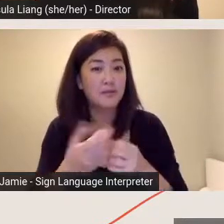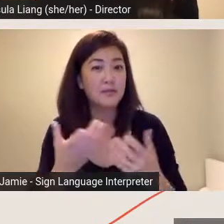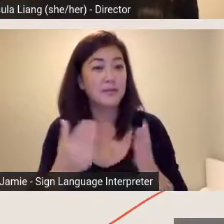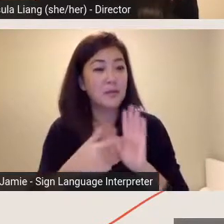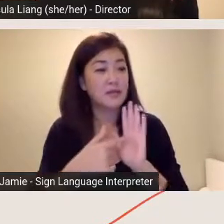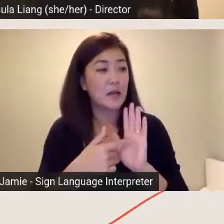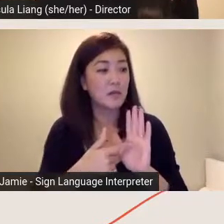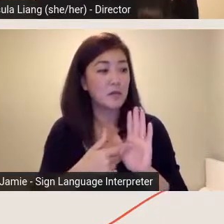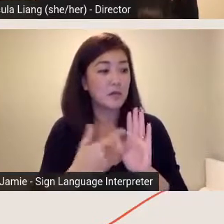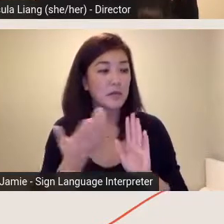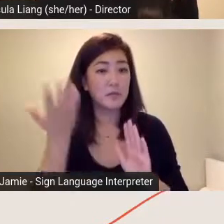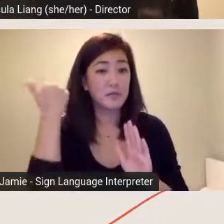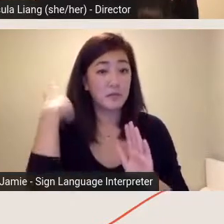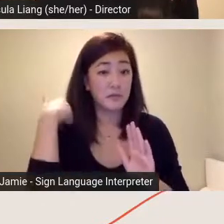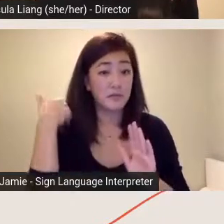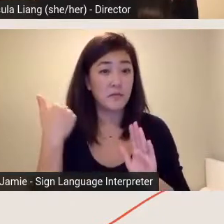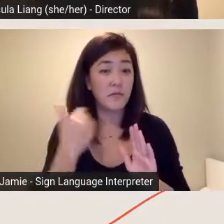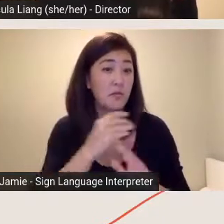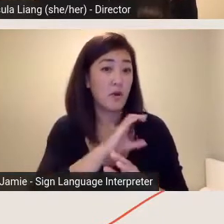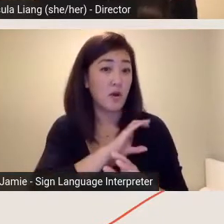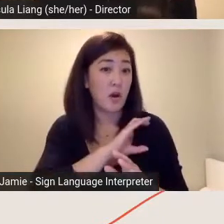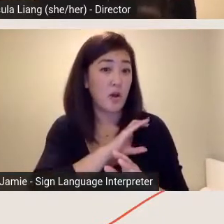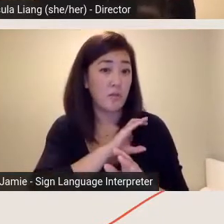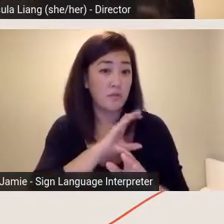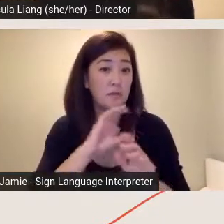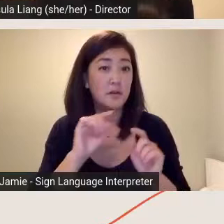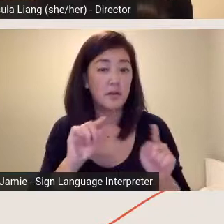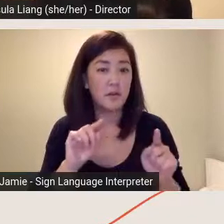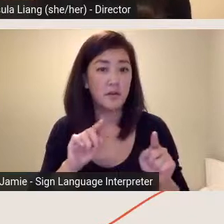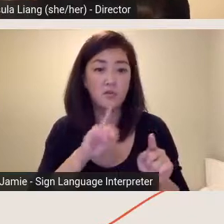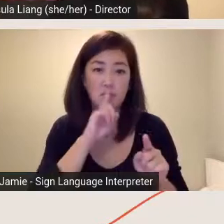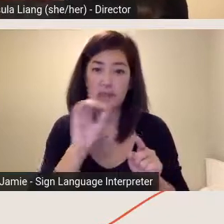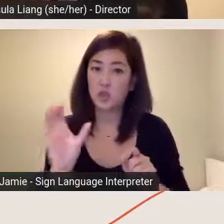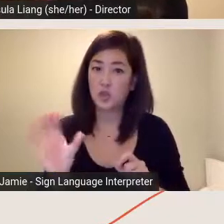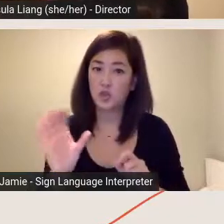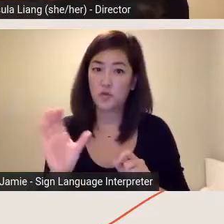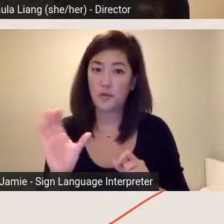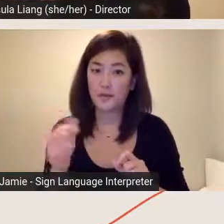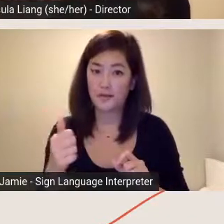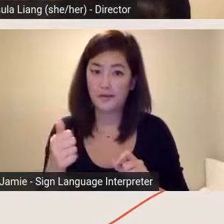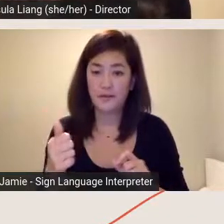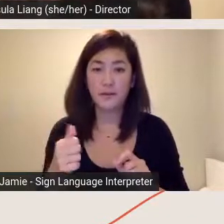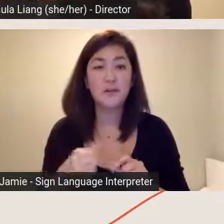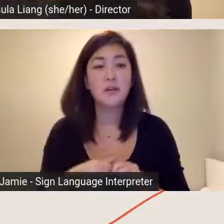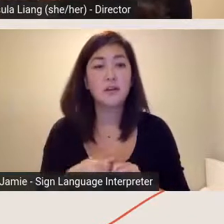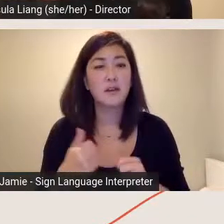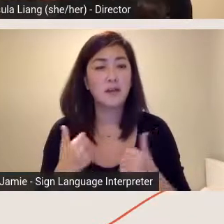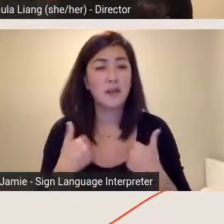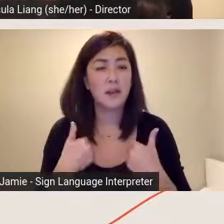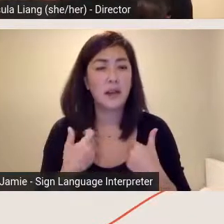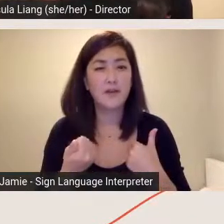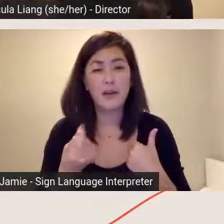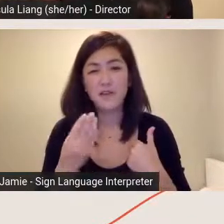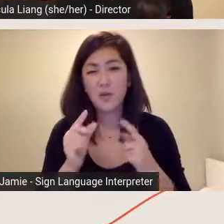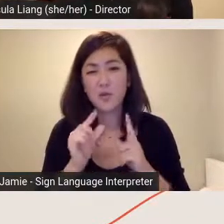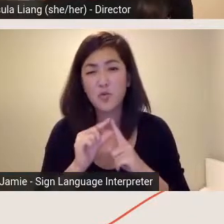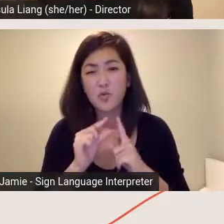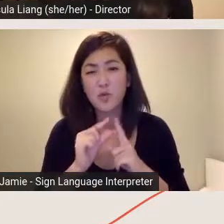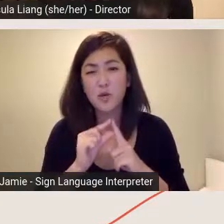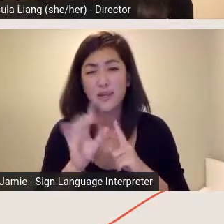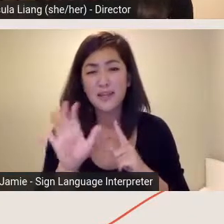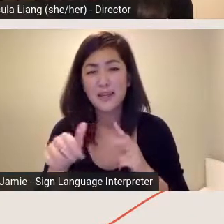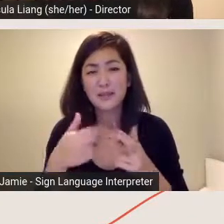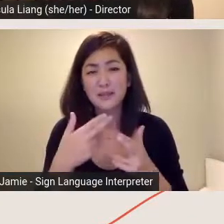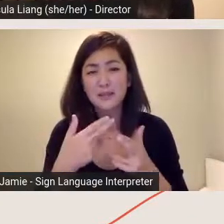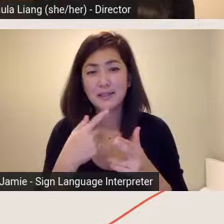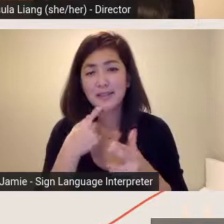officer who was very conservative, there are sort of coded words that he'd use to say that there are criminal